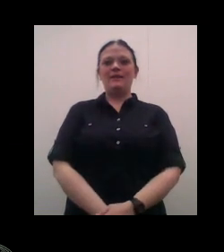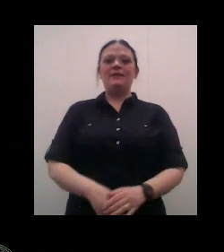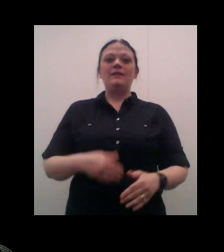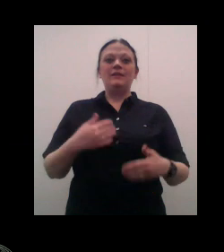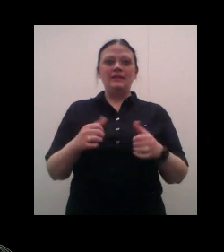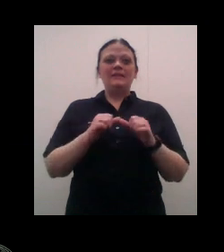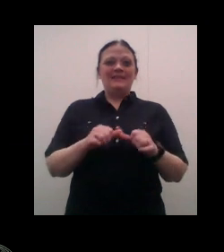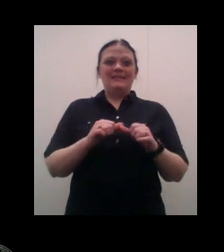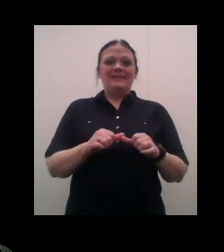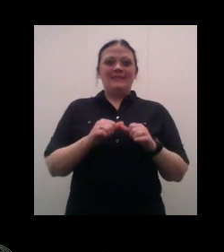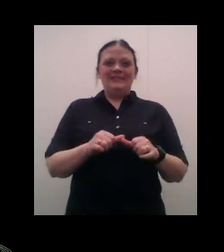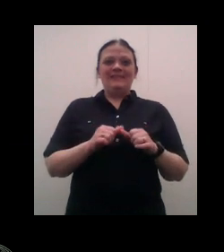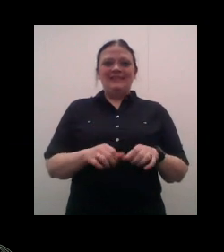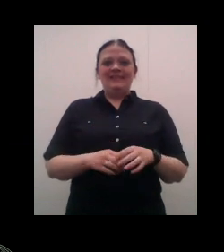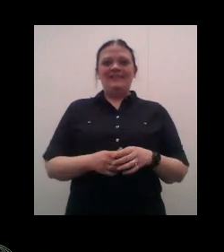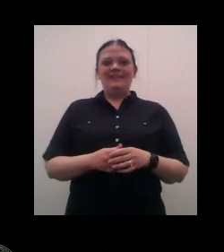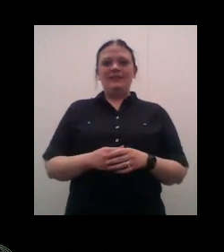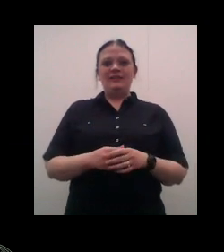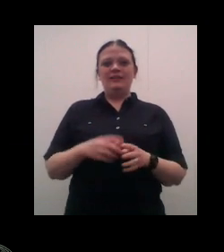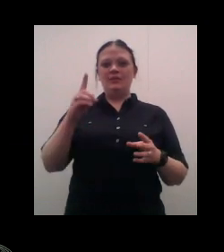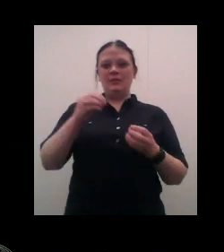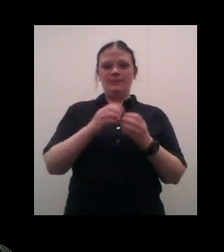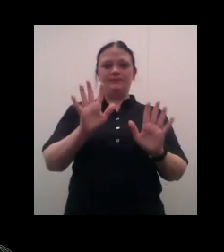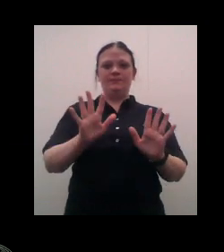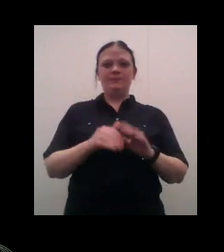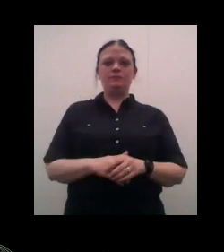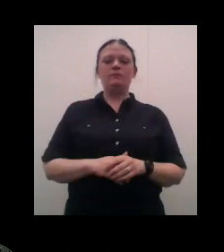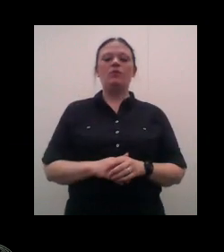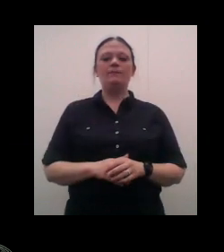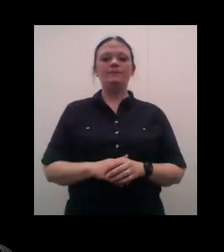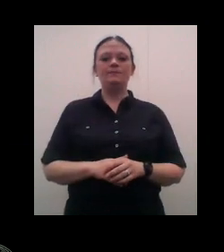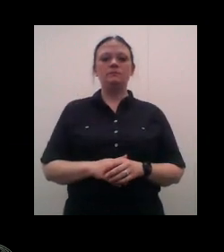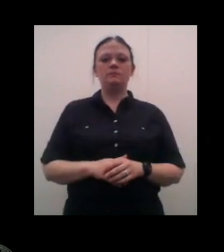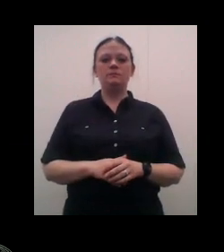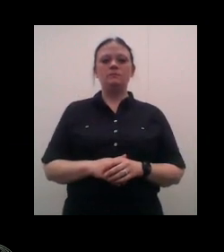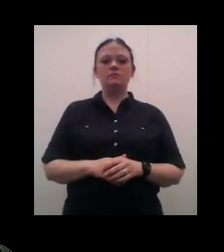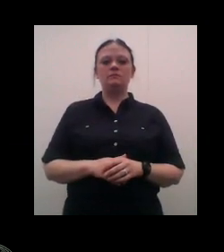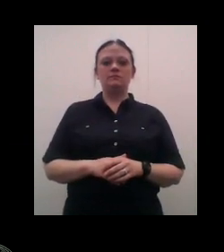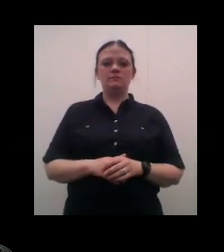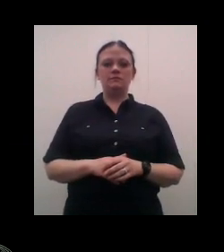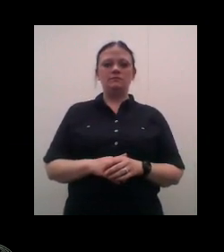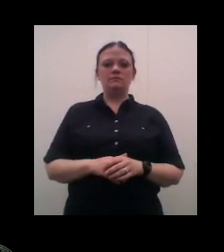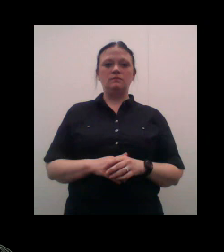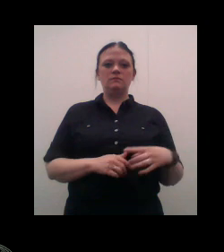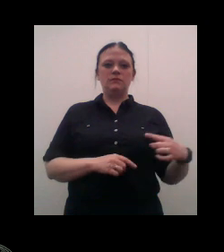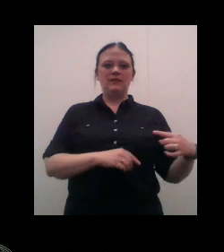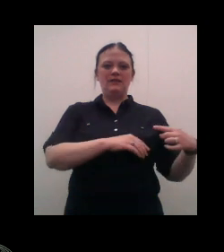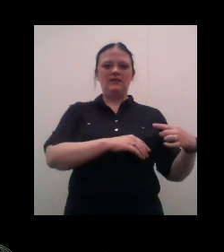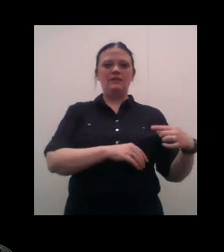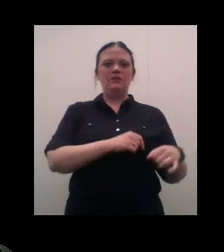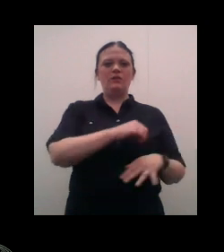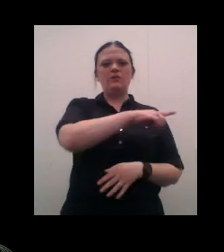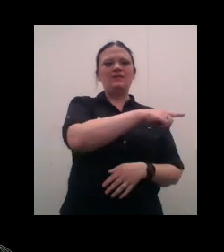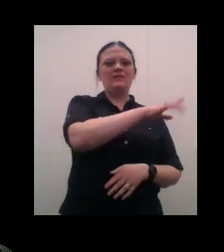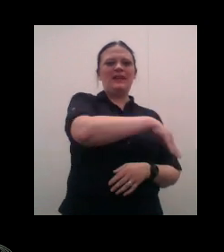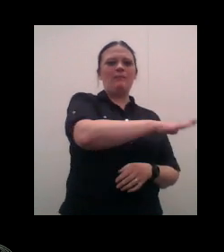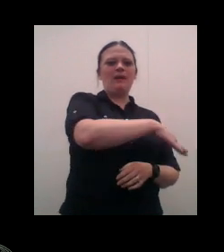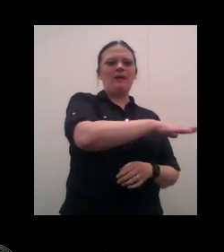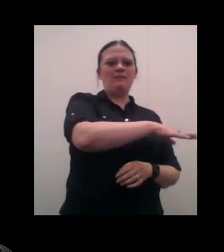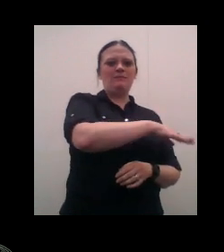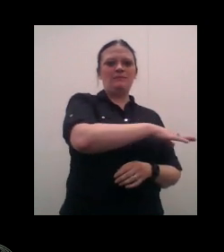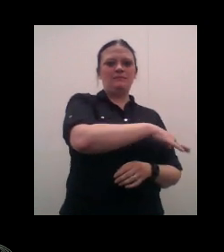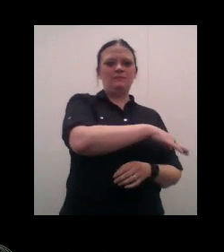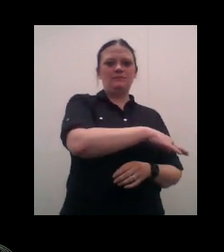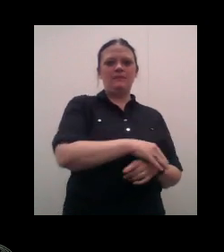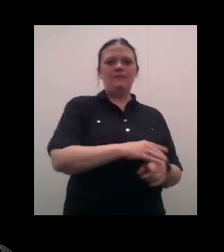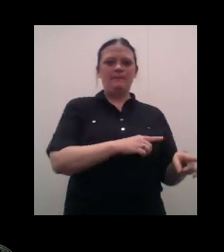Keep going. One more, there we go. So what I think we need to know is, I'm not talking